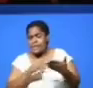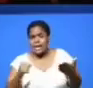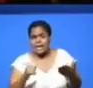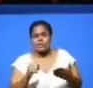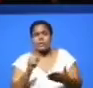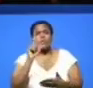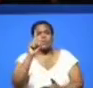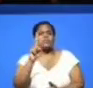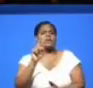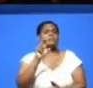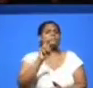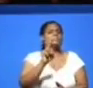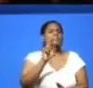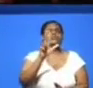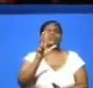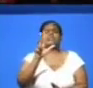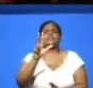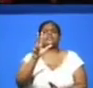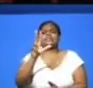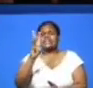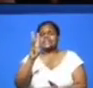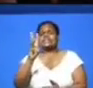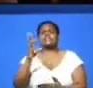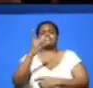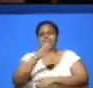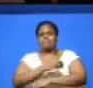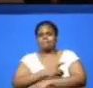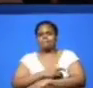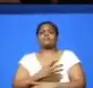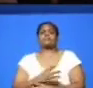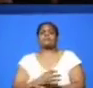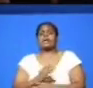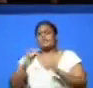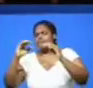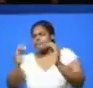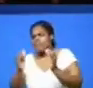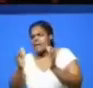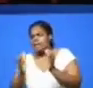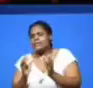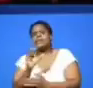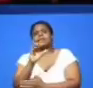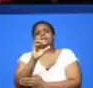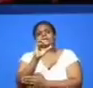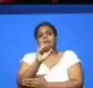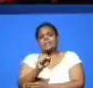1,260 days. And you can put in bracket, clothed in sackcloth.